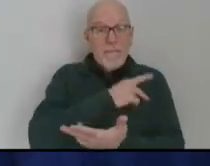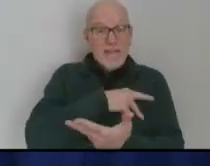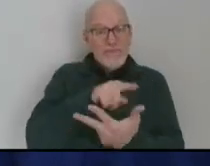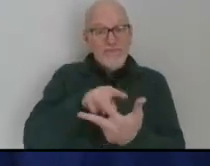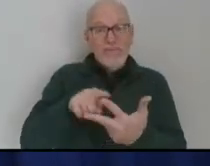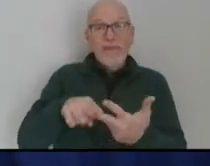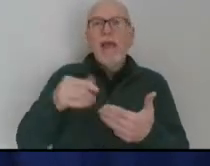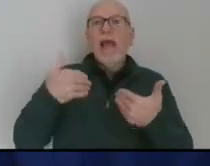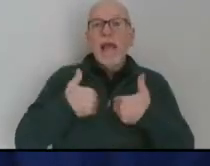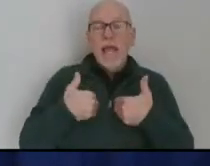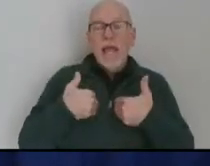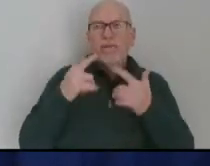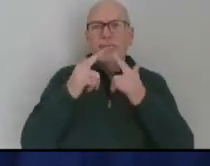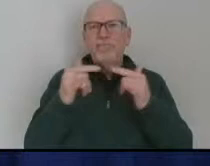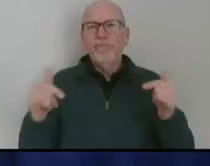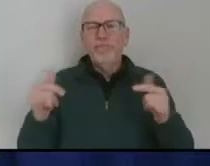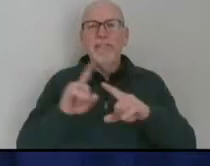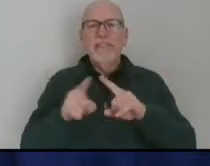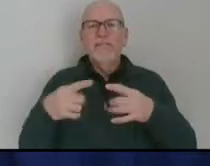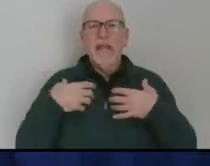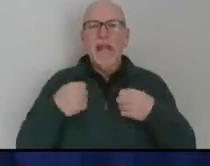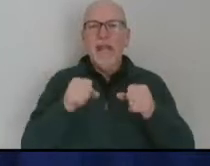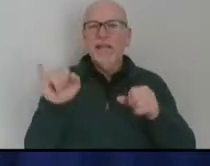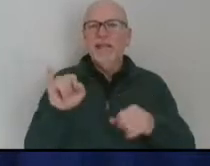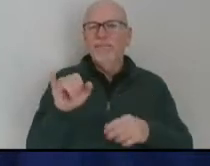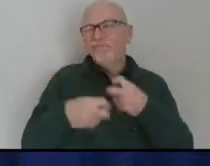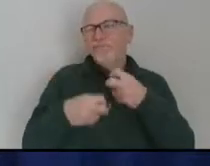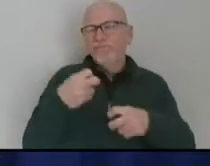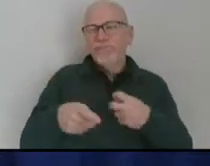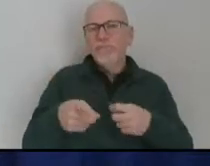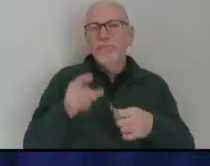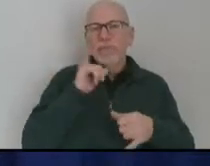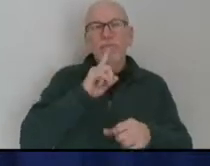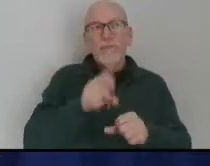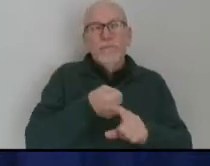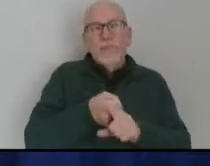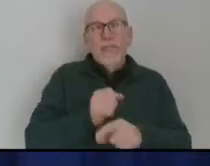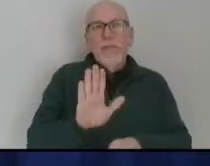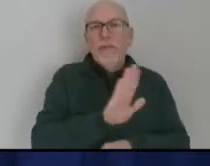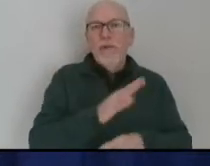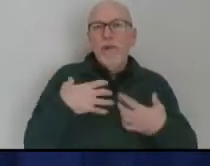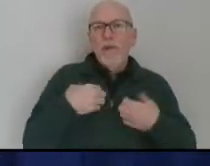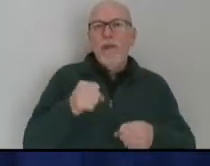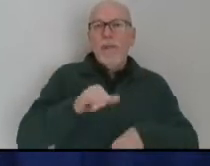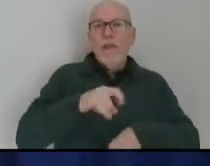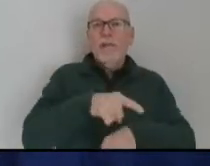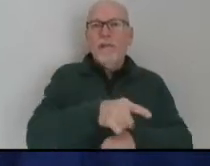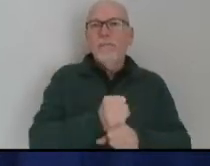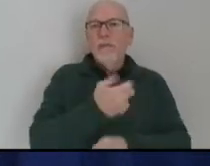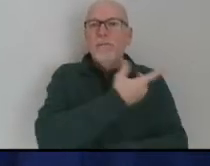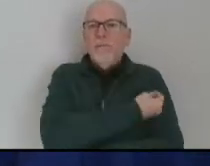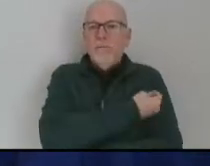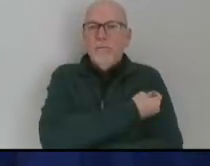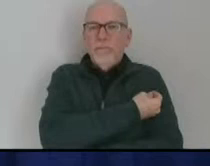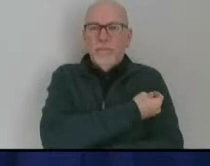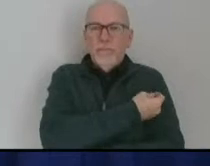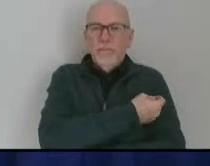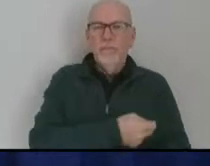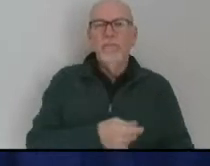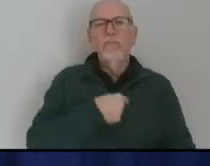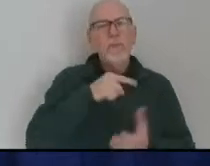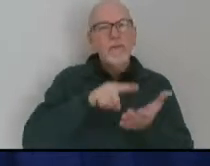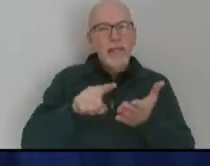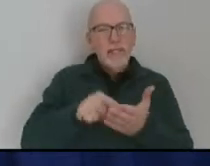underlying conditions that were actively affecting their health at the time they received the vaccine. We have investigated each